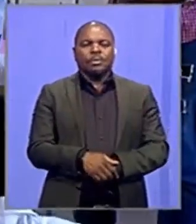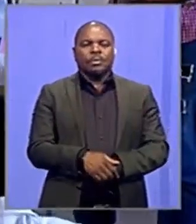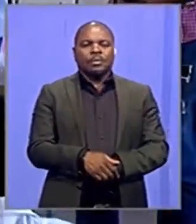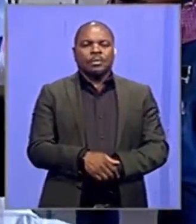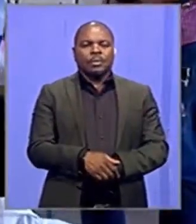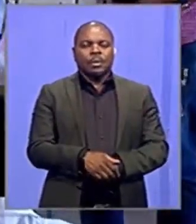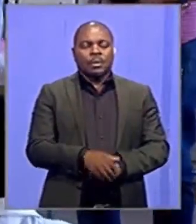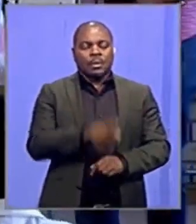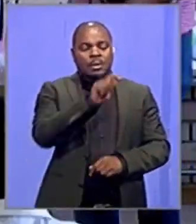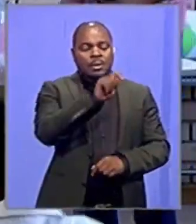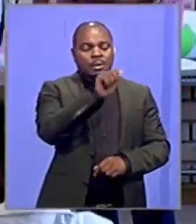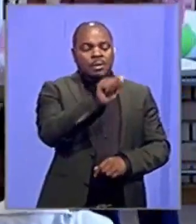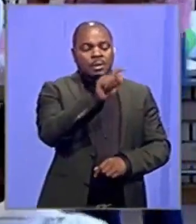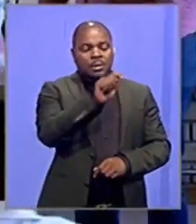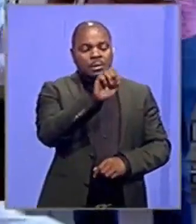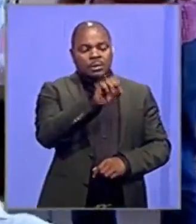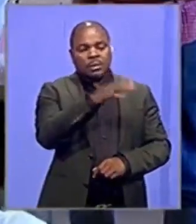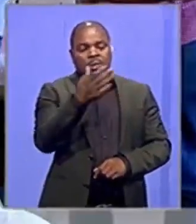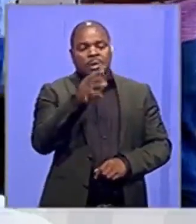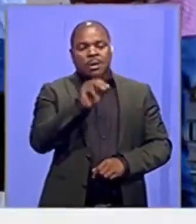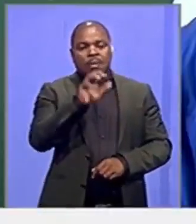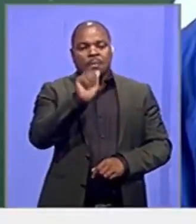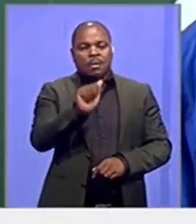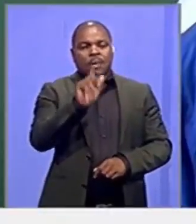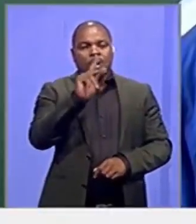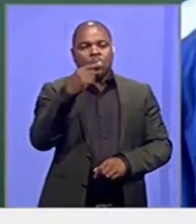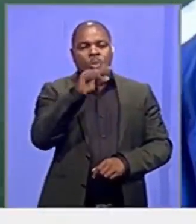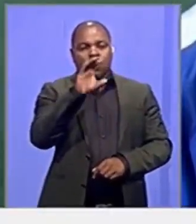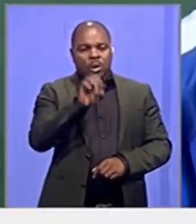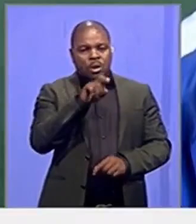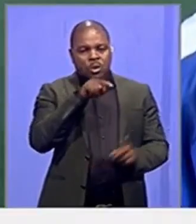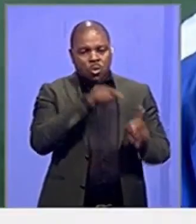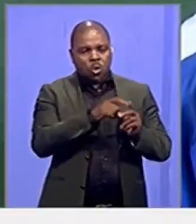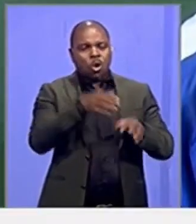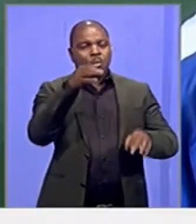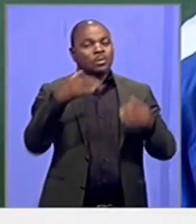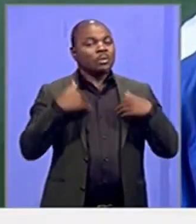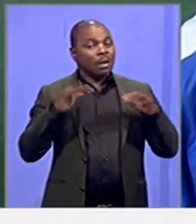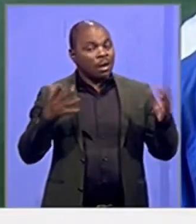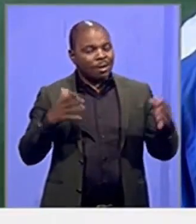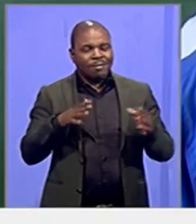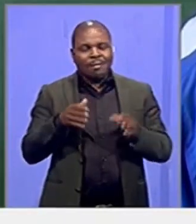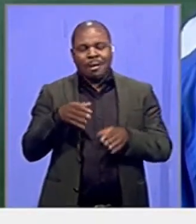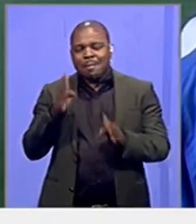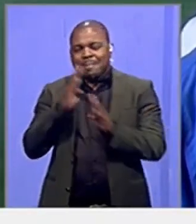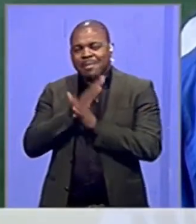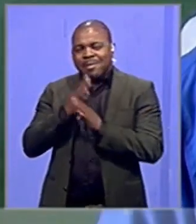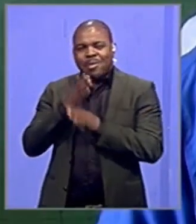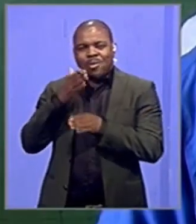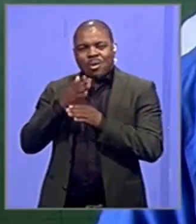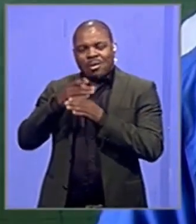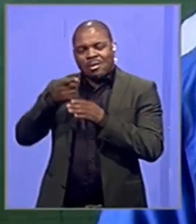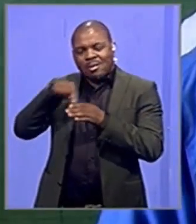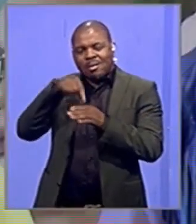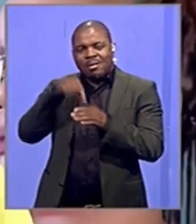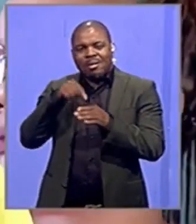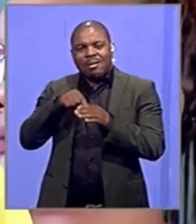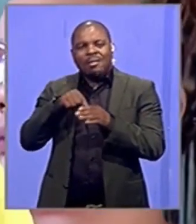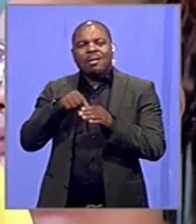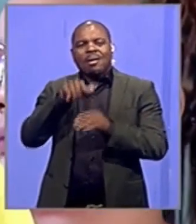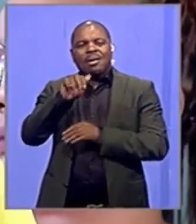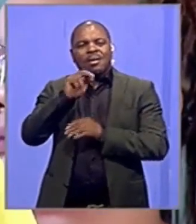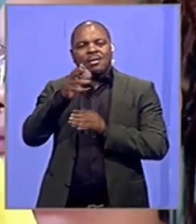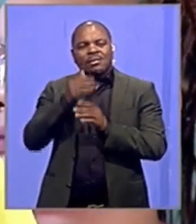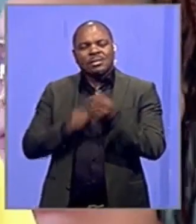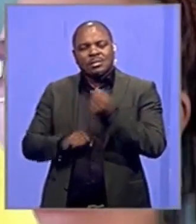Loeto lwa ga Tate Makgoe la sepolotiki le simolotse ka ditiro tsa gagwe tsa sephiri tsa ANC fa ntse e le moithuti.